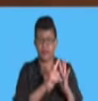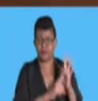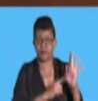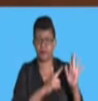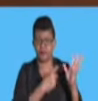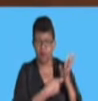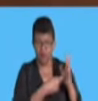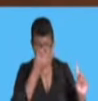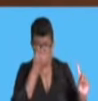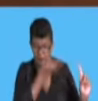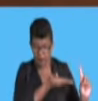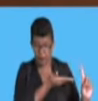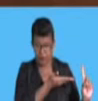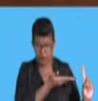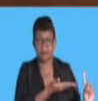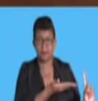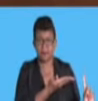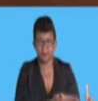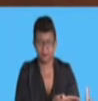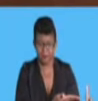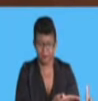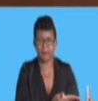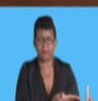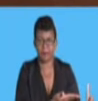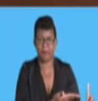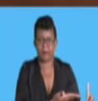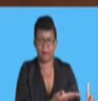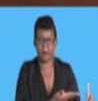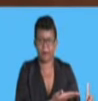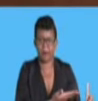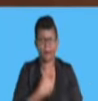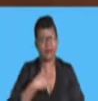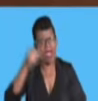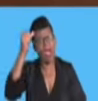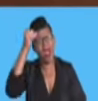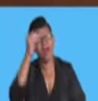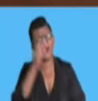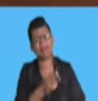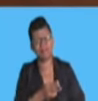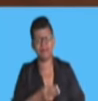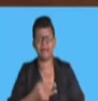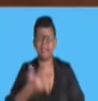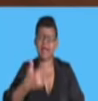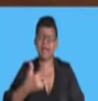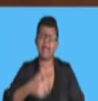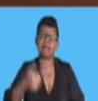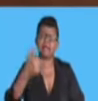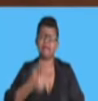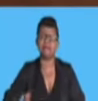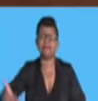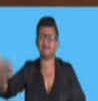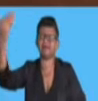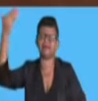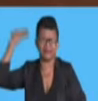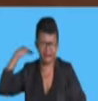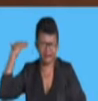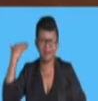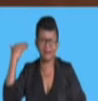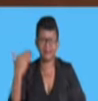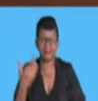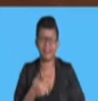Madam Speaker, I have known His Excellency since 1966, when he was a school cadet, NCO in